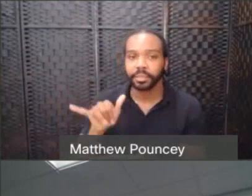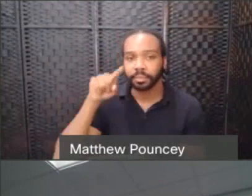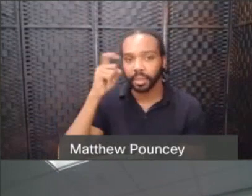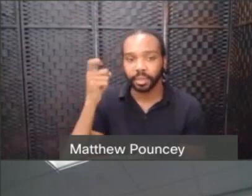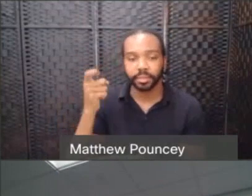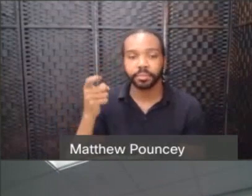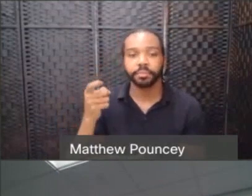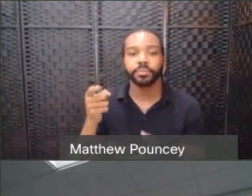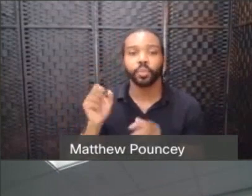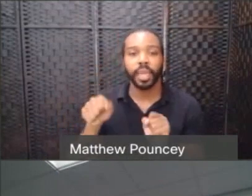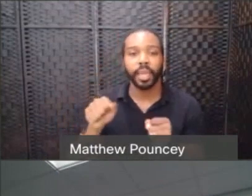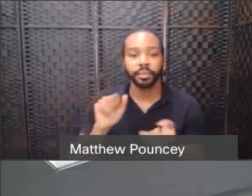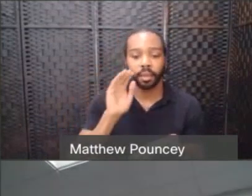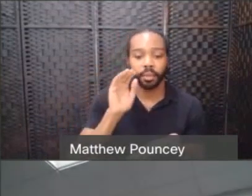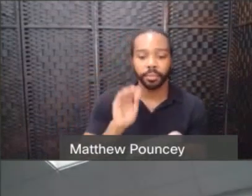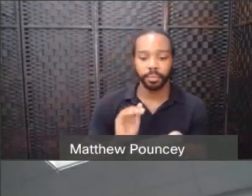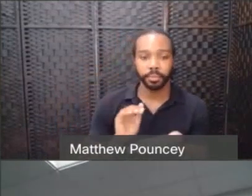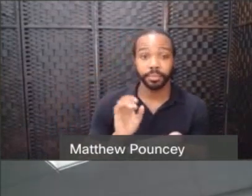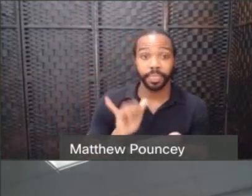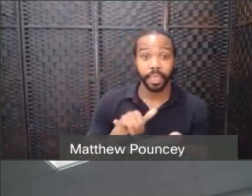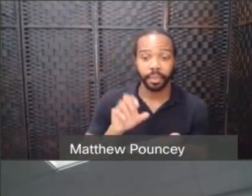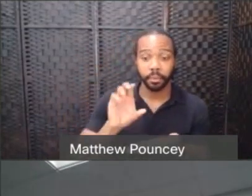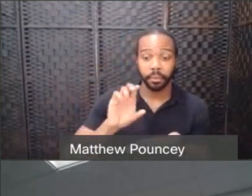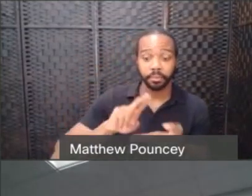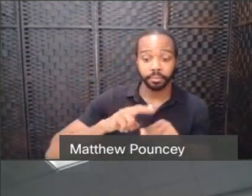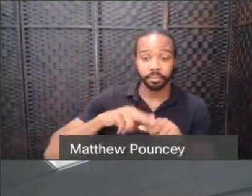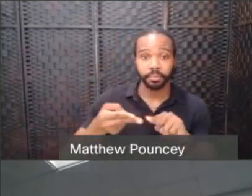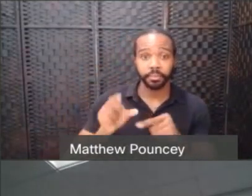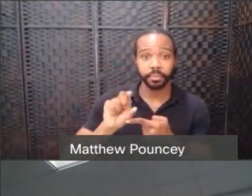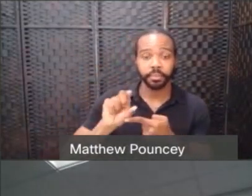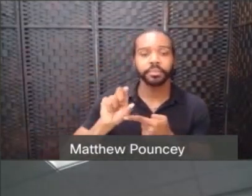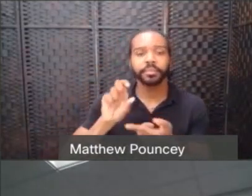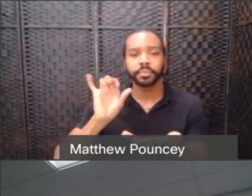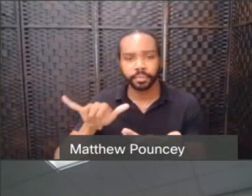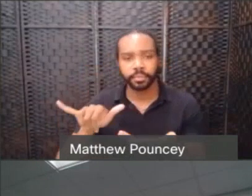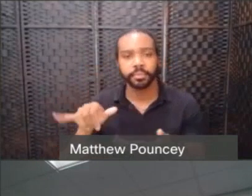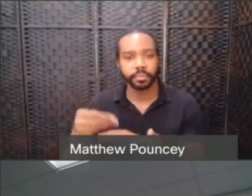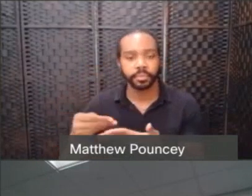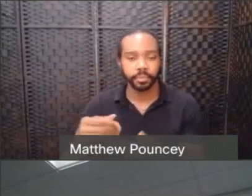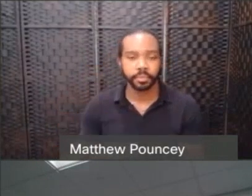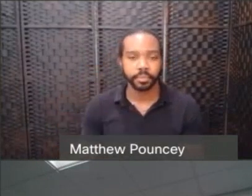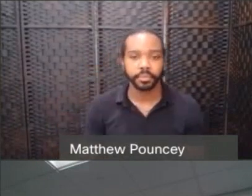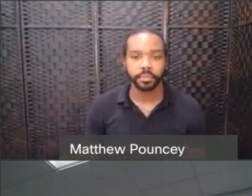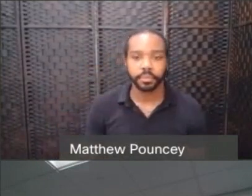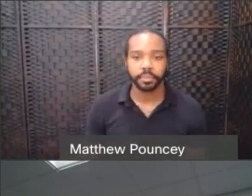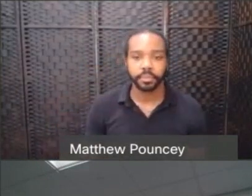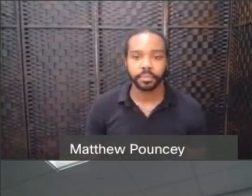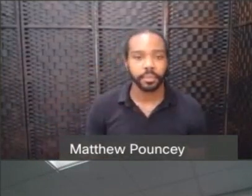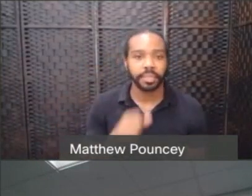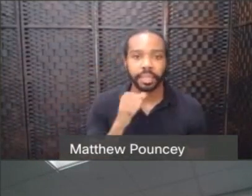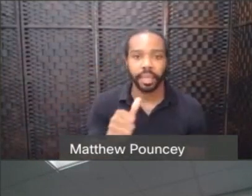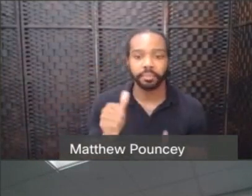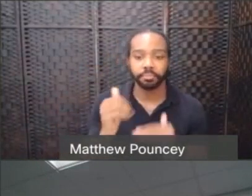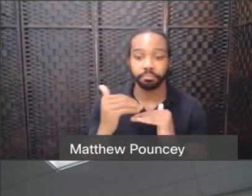afforded to decrease the amount of our share for a set period of time. It's not unlimited, but